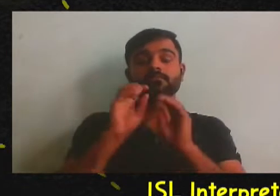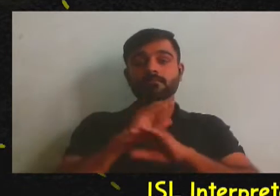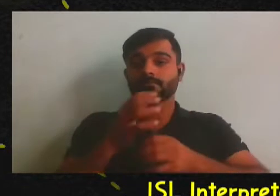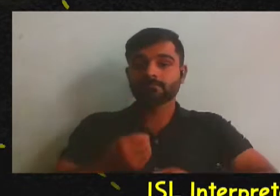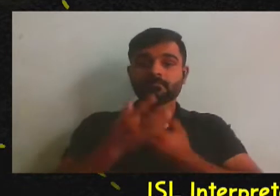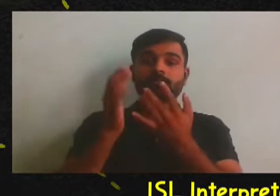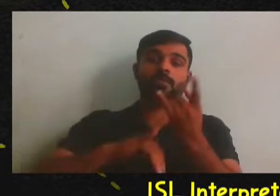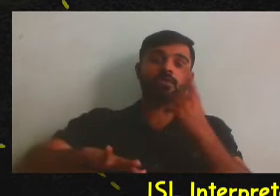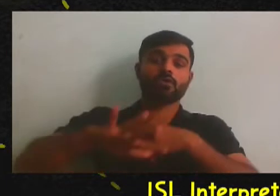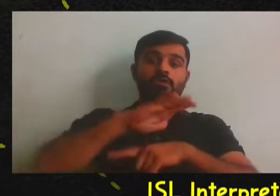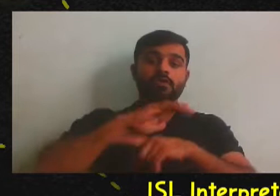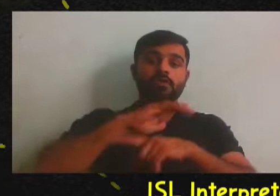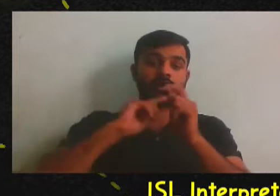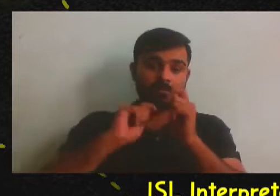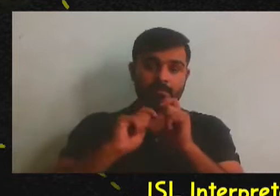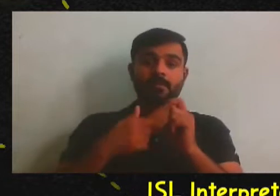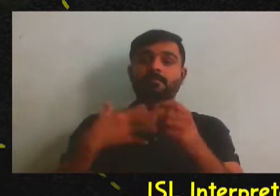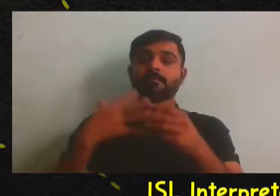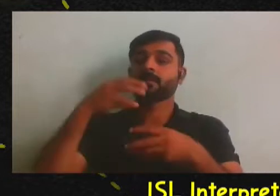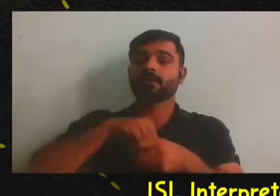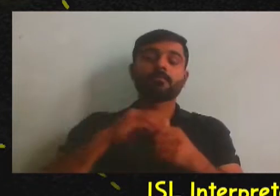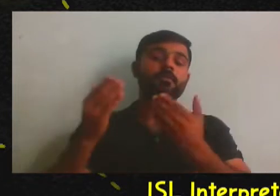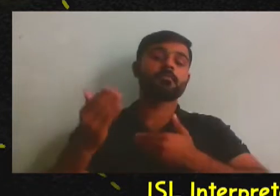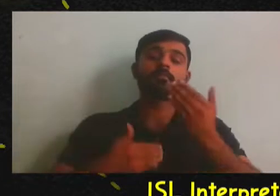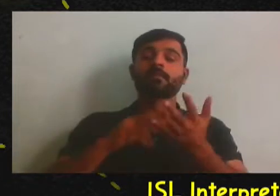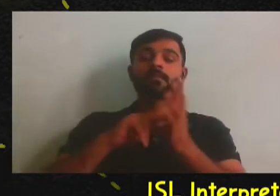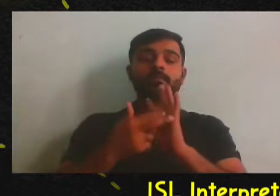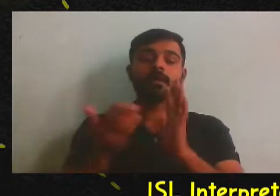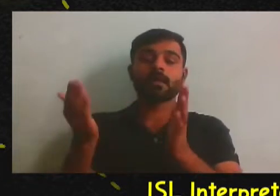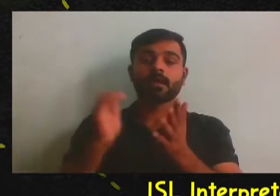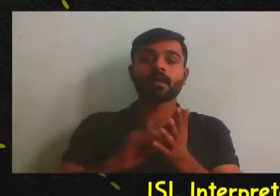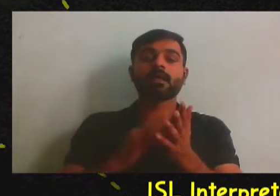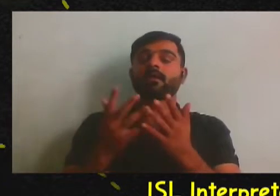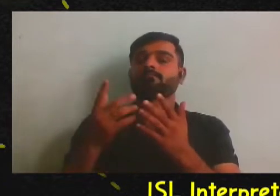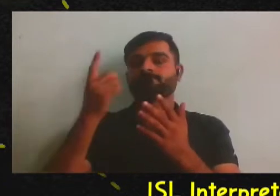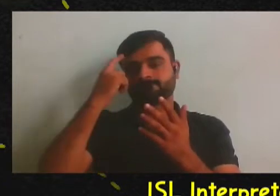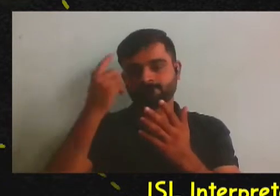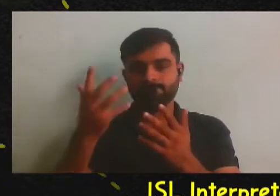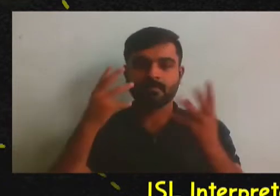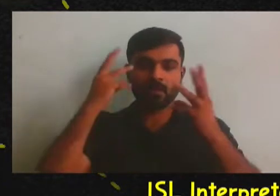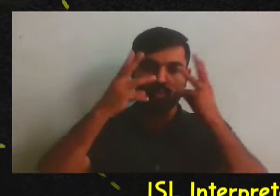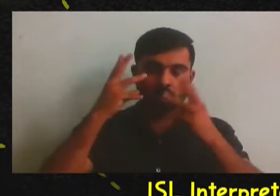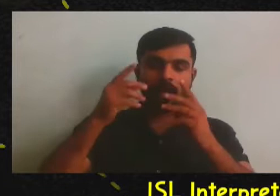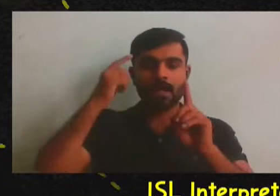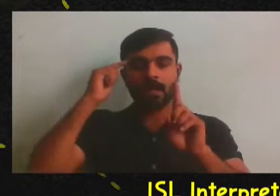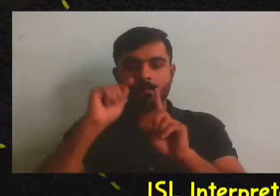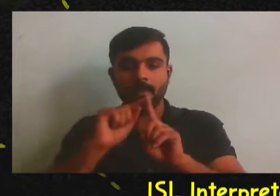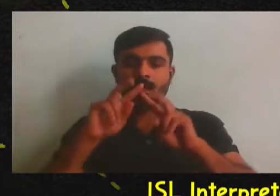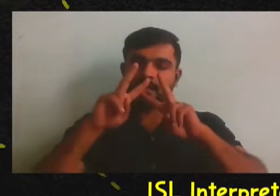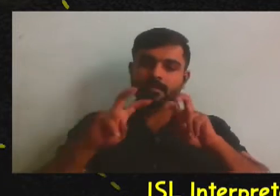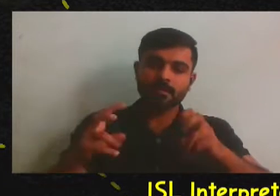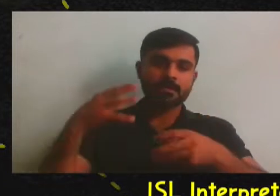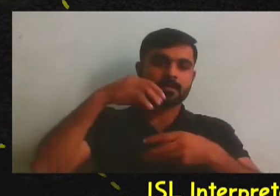social media. And unstated behavior is more of, again, what are their inner thoughts? What are their worries and concerns that they're searching about?